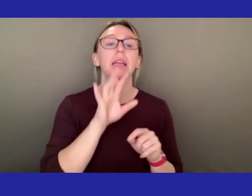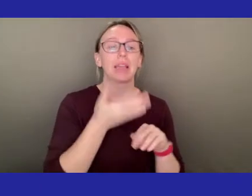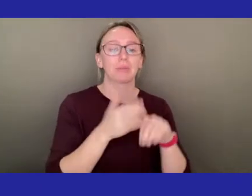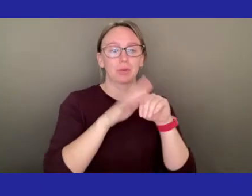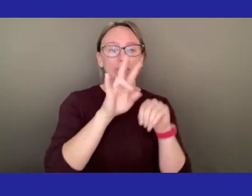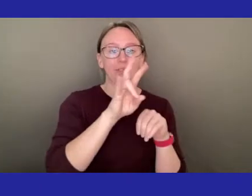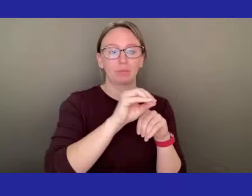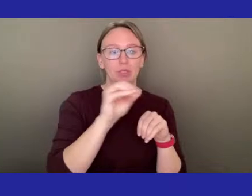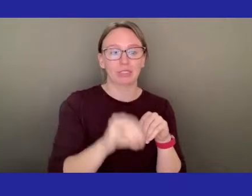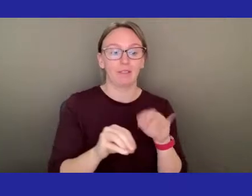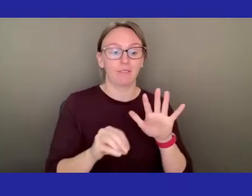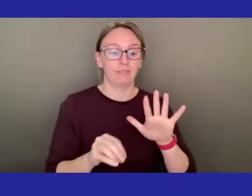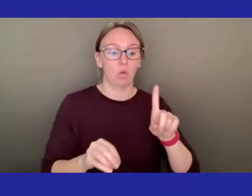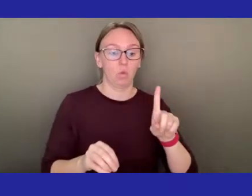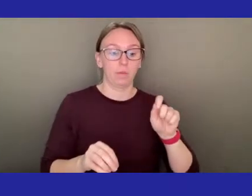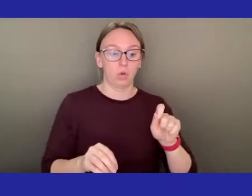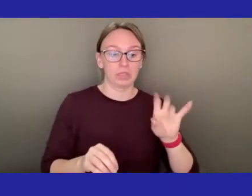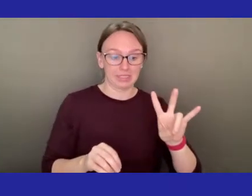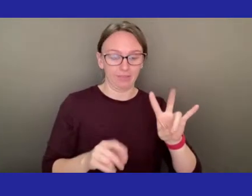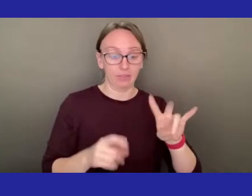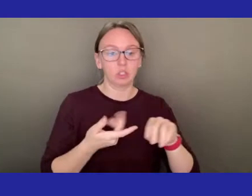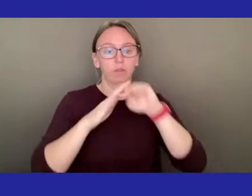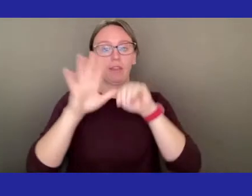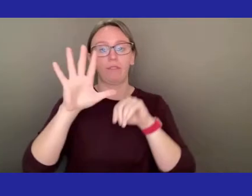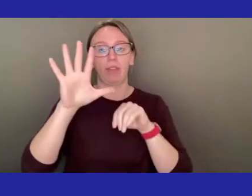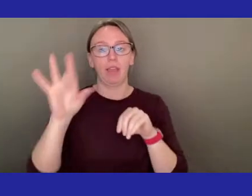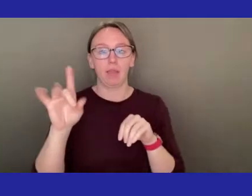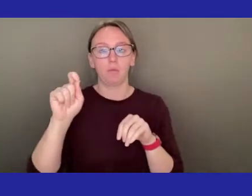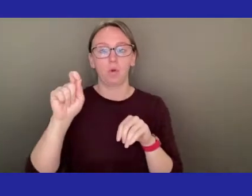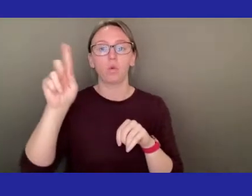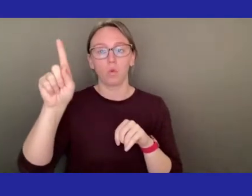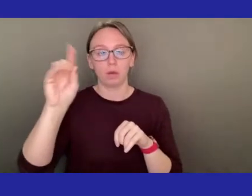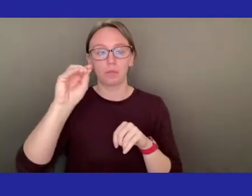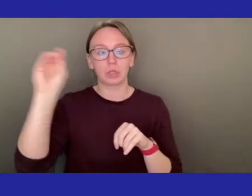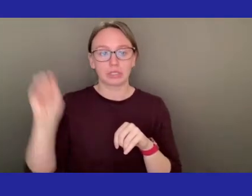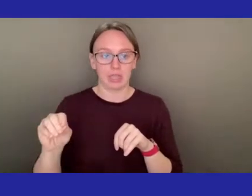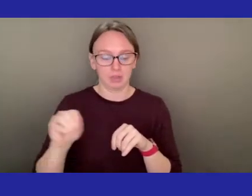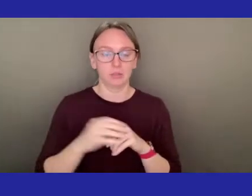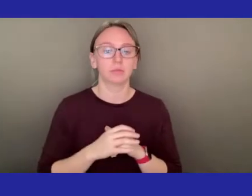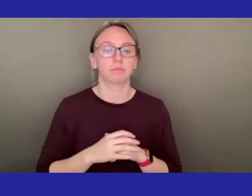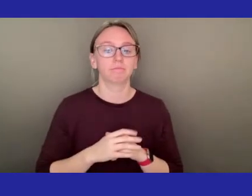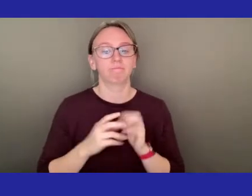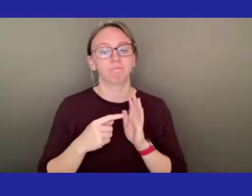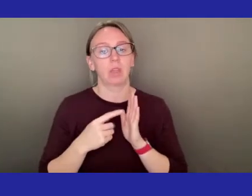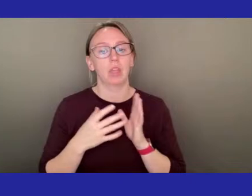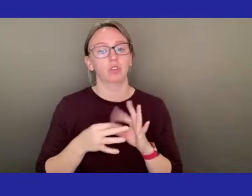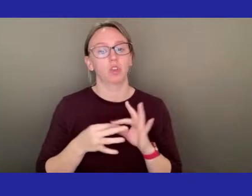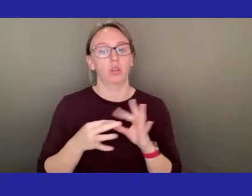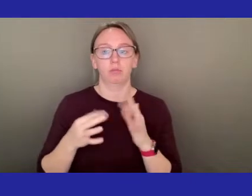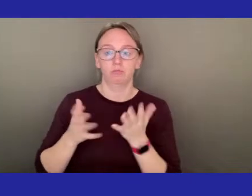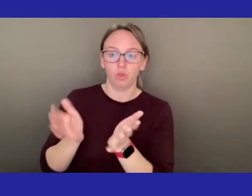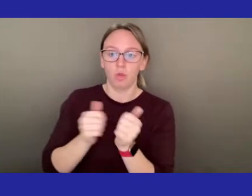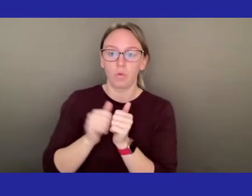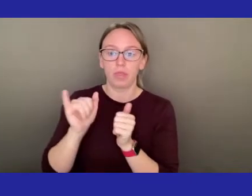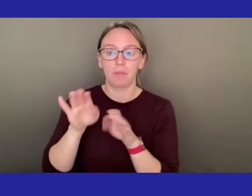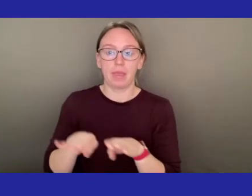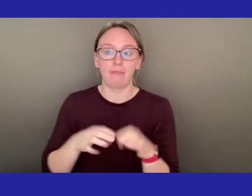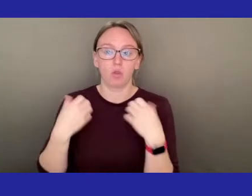51.7 to 58.1%. And speaking to our behavioral health leaders, Dr. Omar